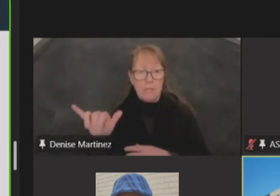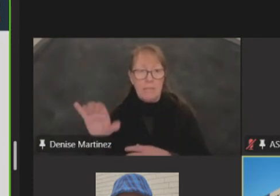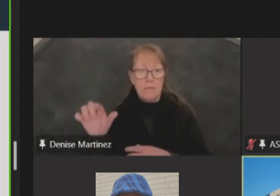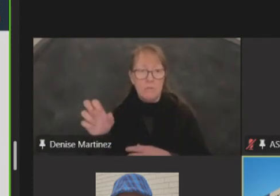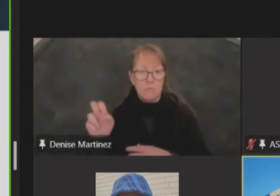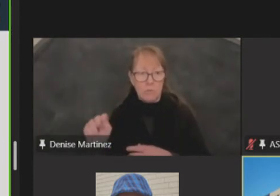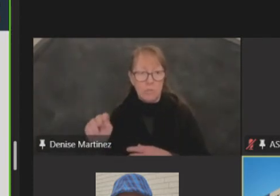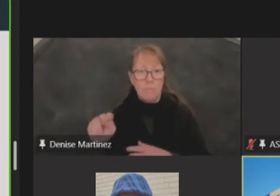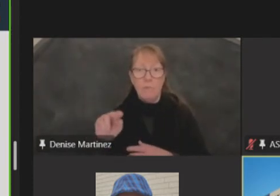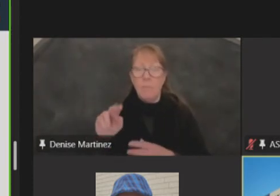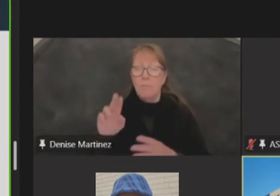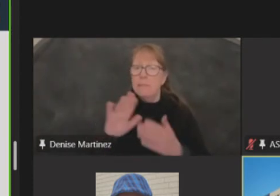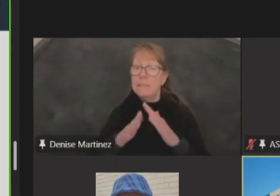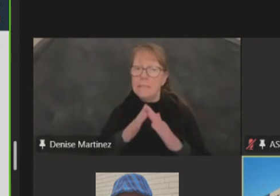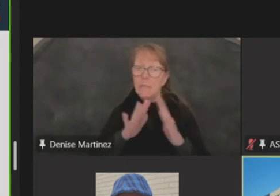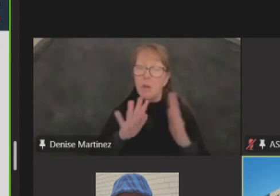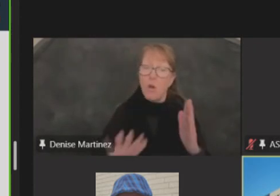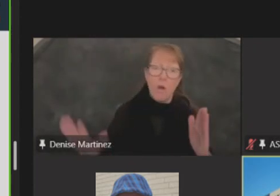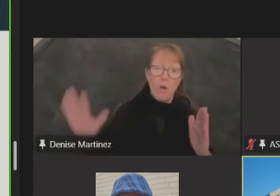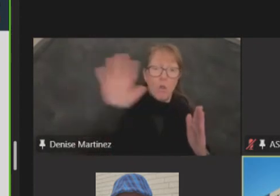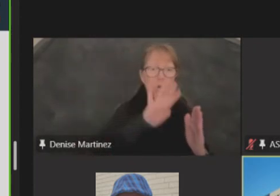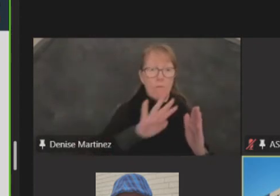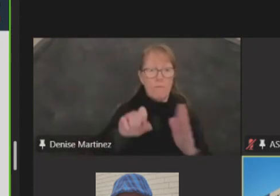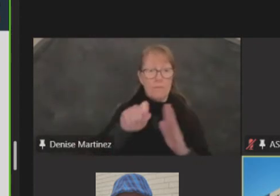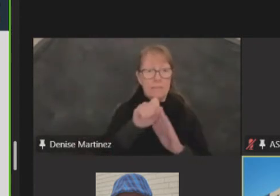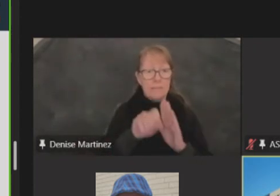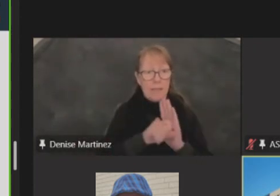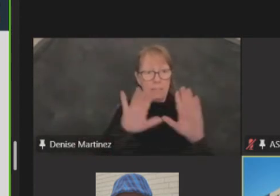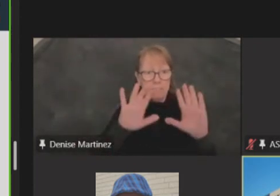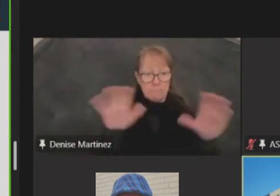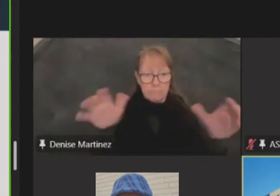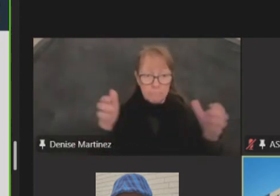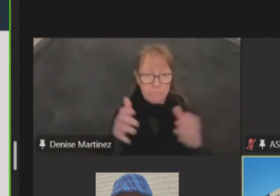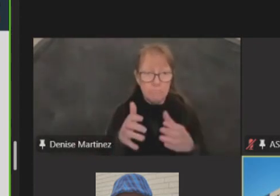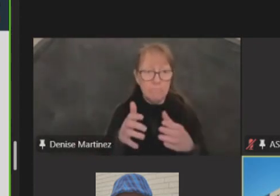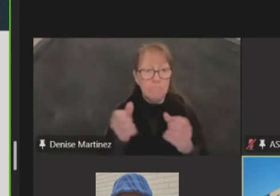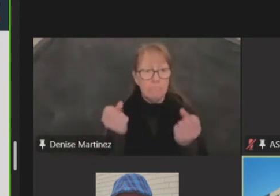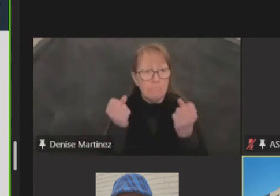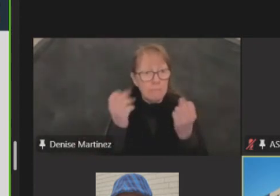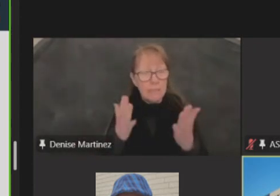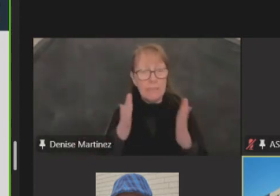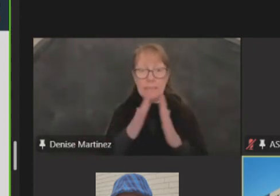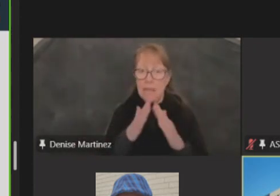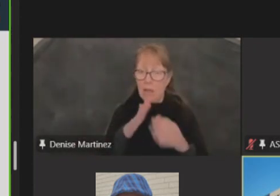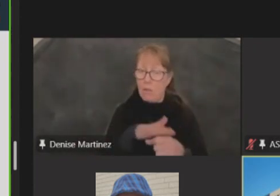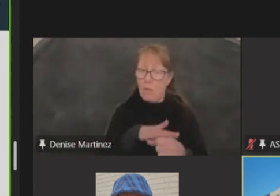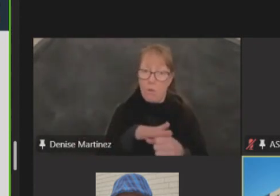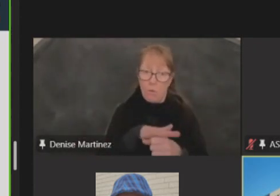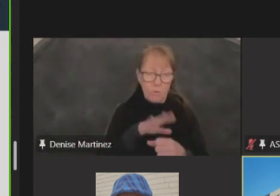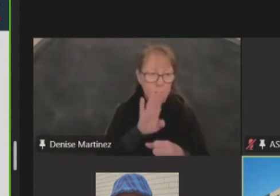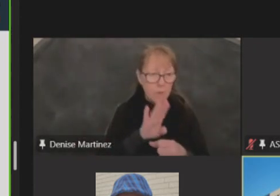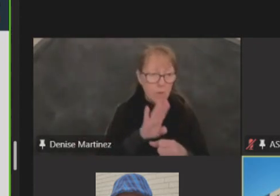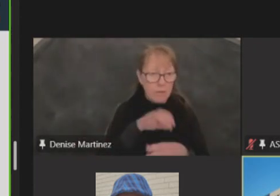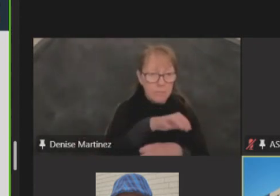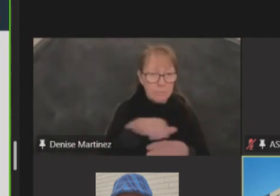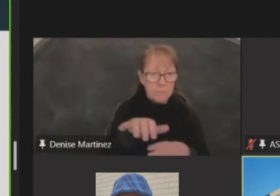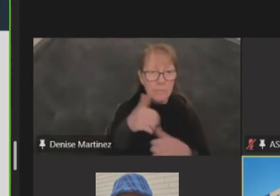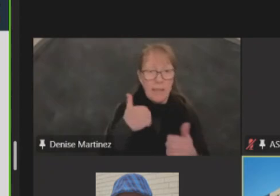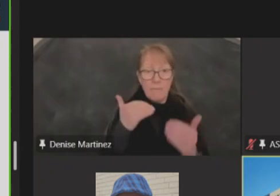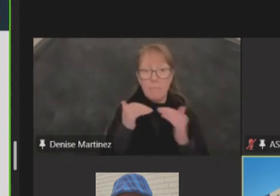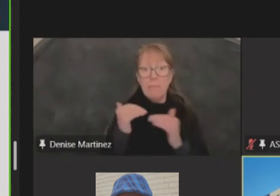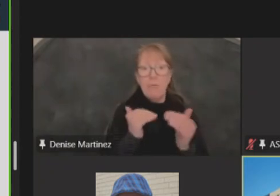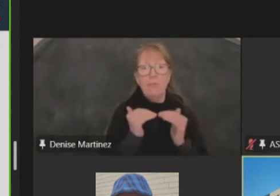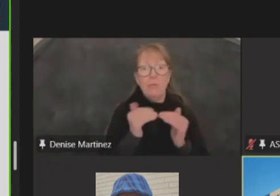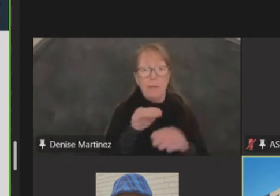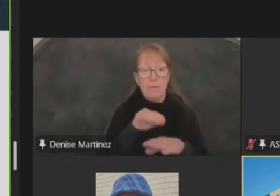municipalities all across the state. There are many different towns local to Boston where you have peer advisory board